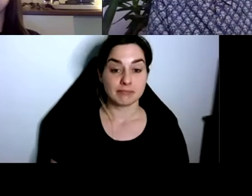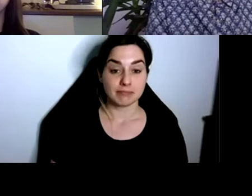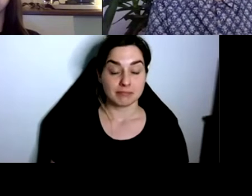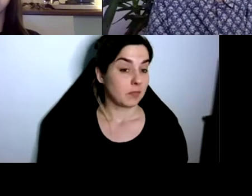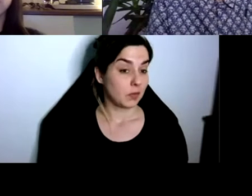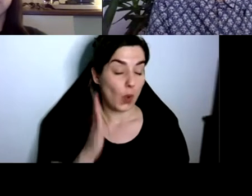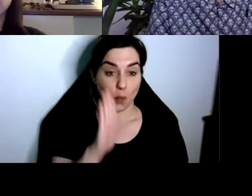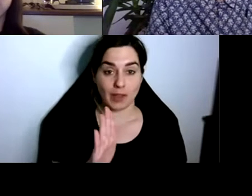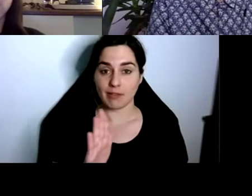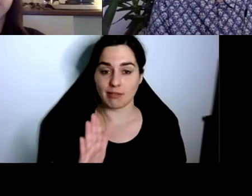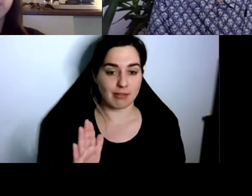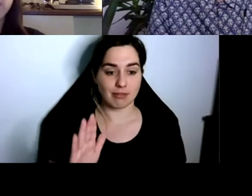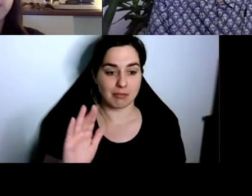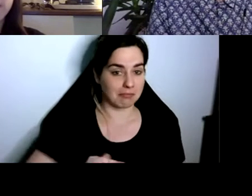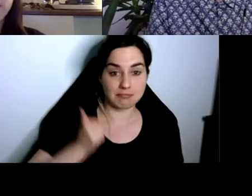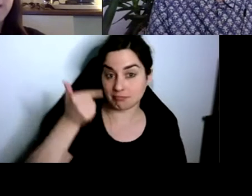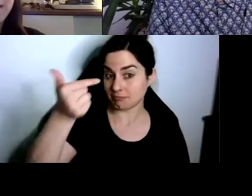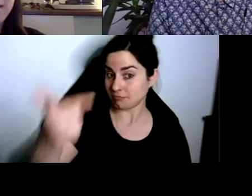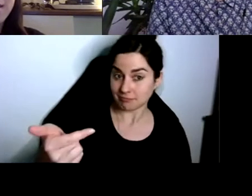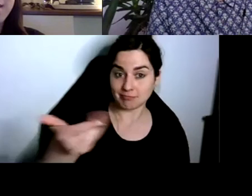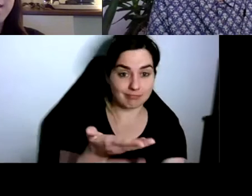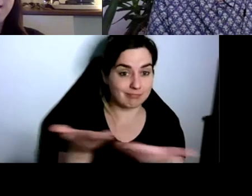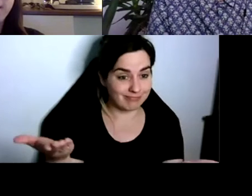back to yourself, Belinda.